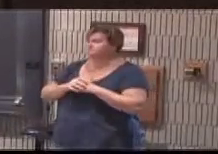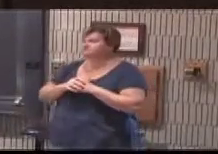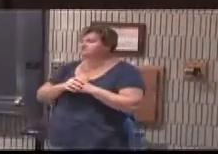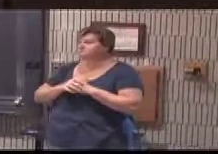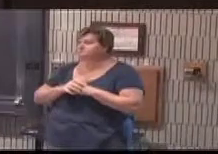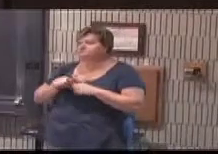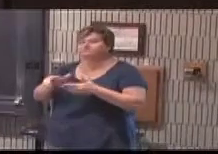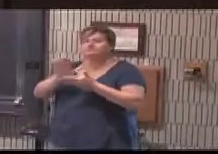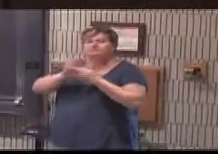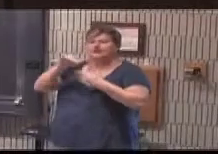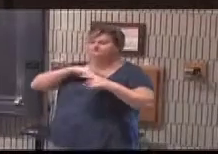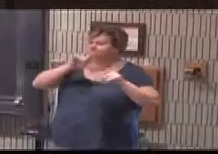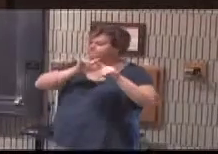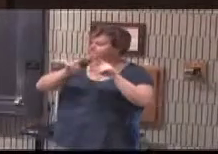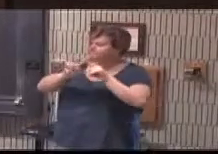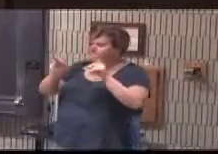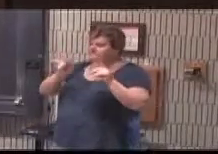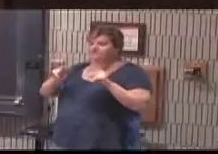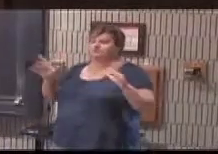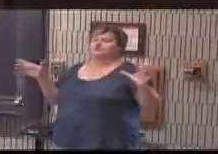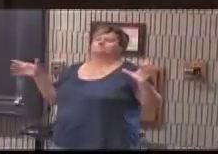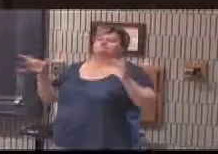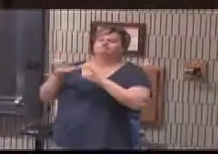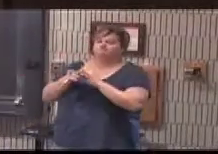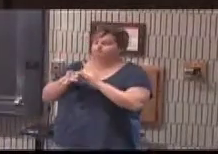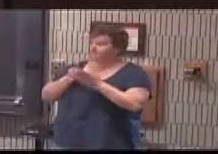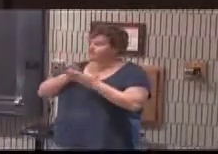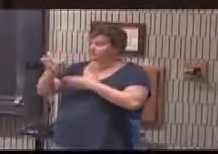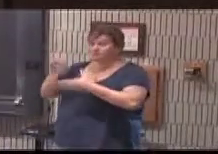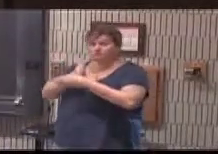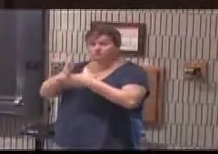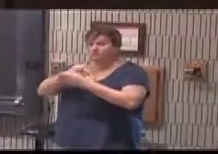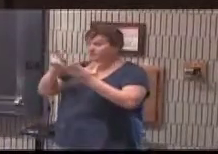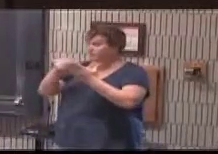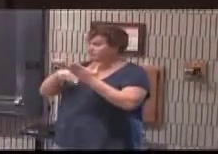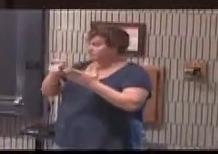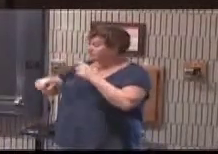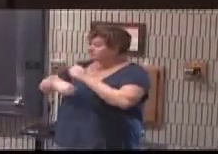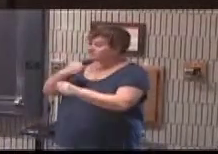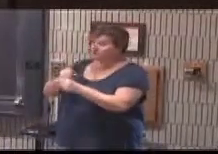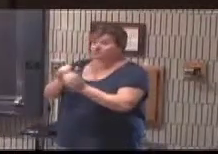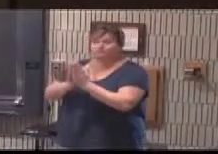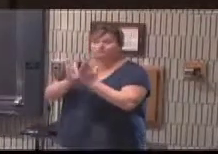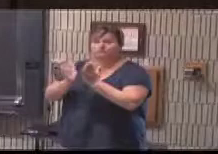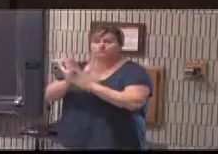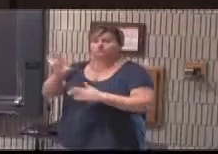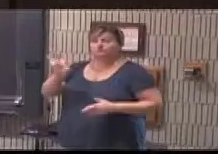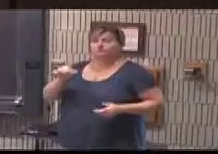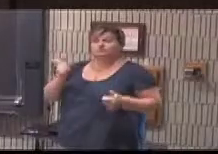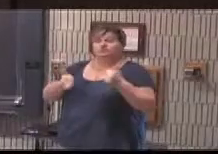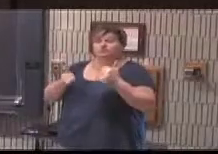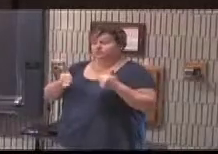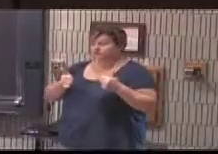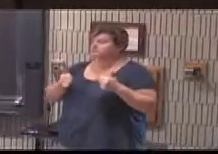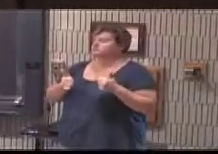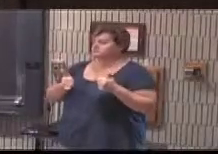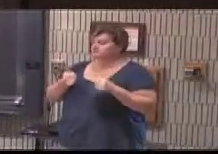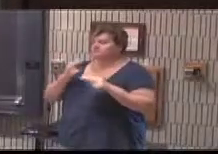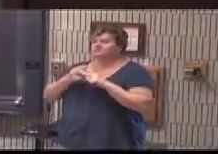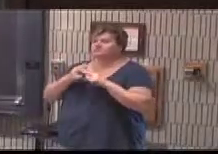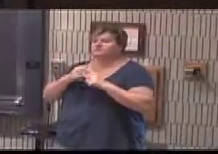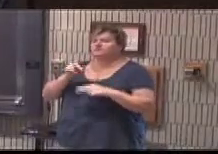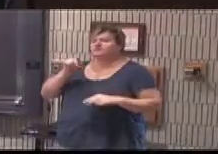get together through their shared reading. And the book that was chosen this year, our second year for One Book, was, of